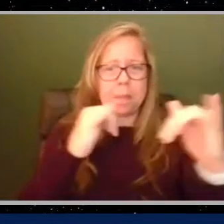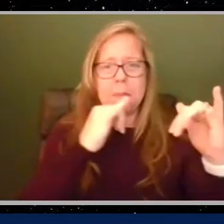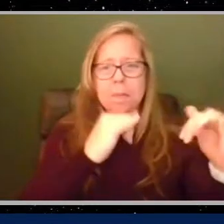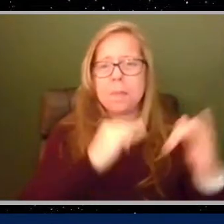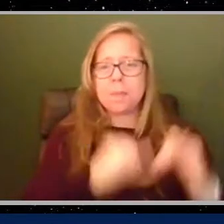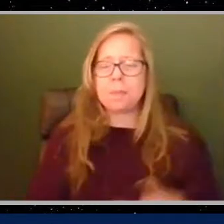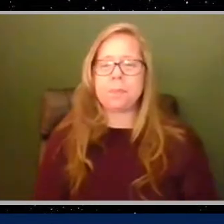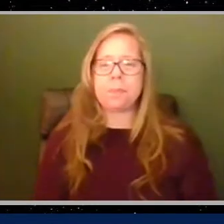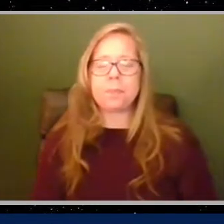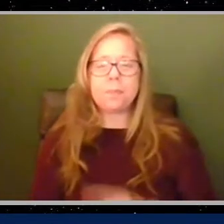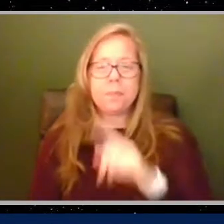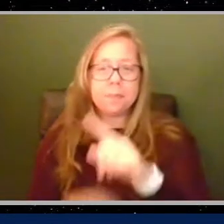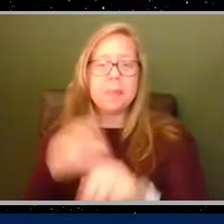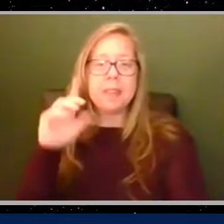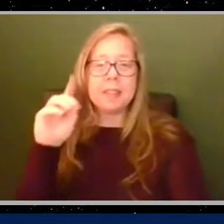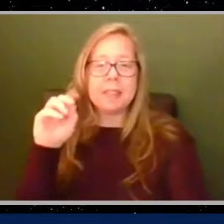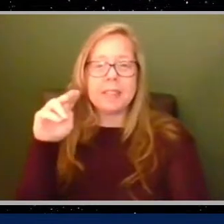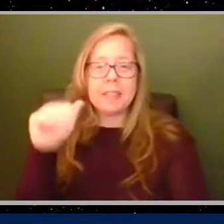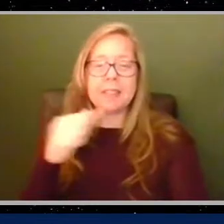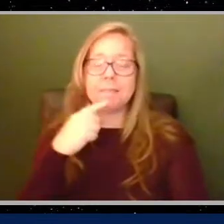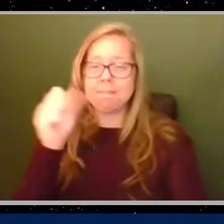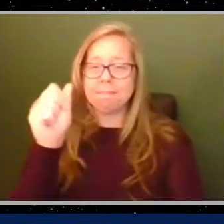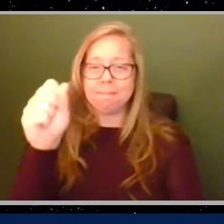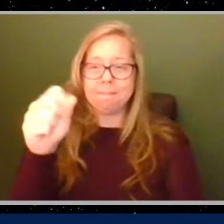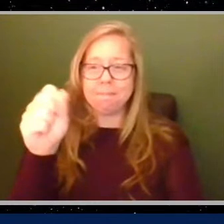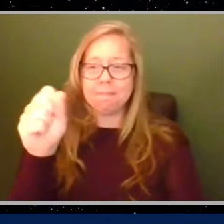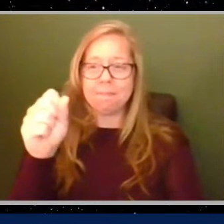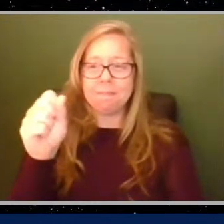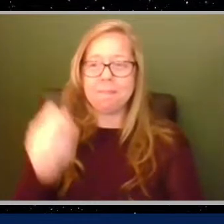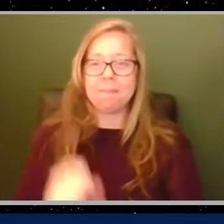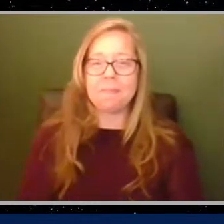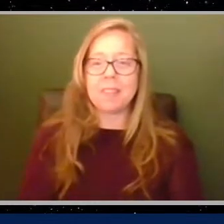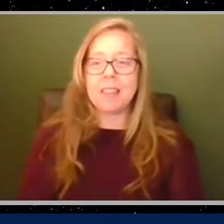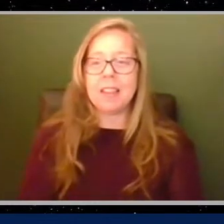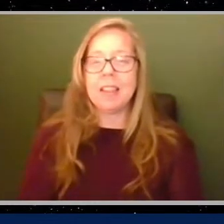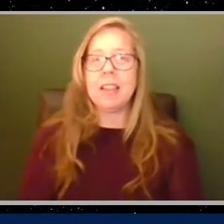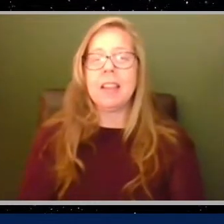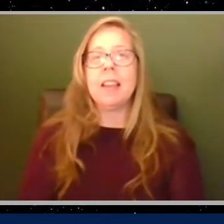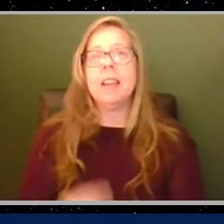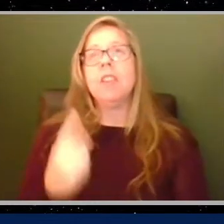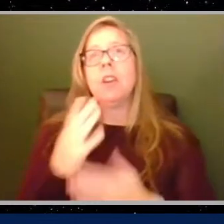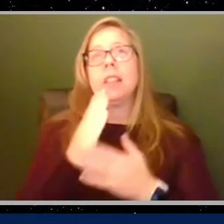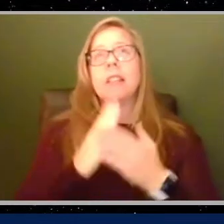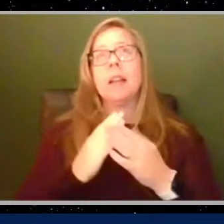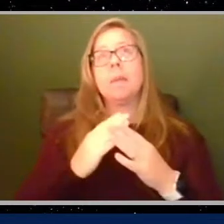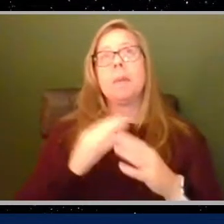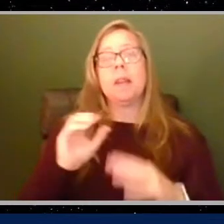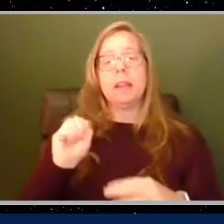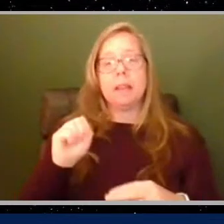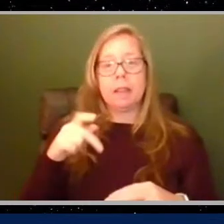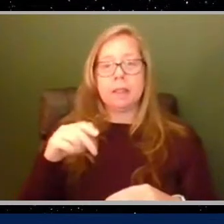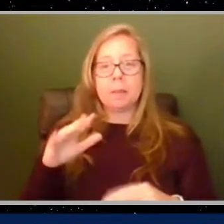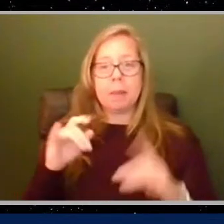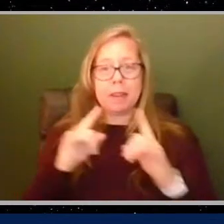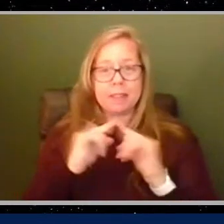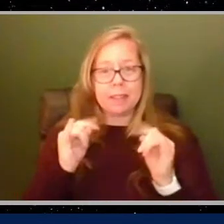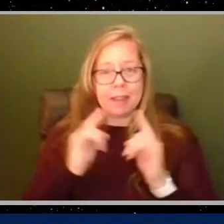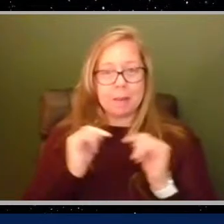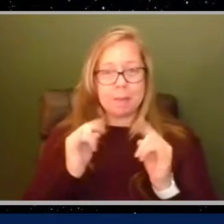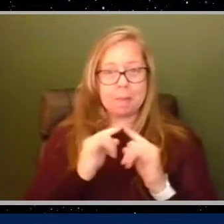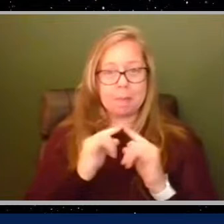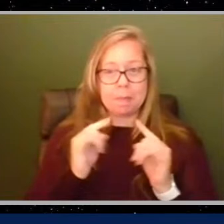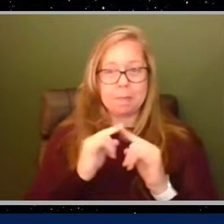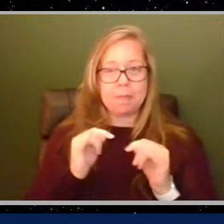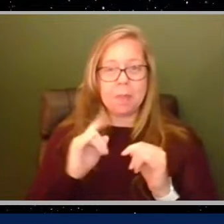Yeah. And that, I would also say that for some of the space camps, particularly